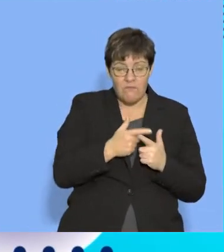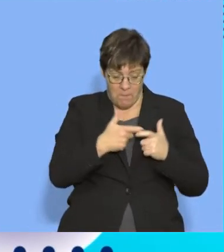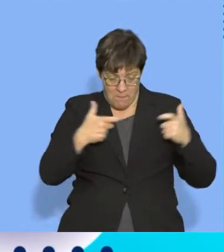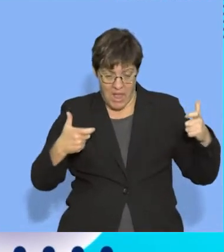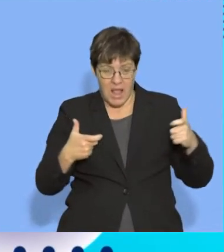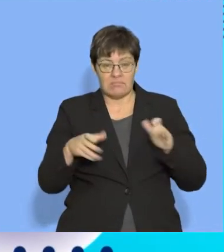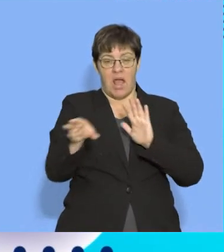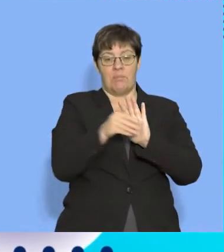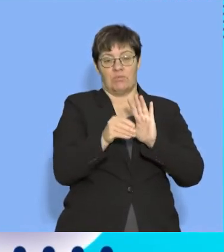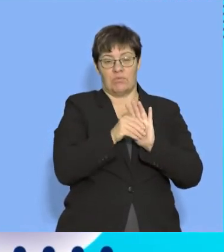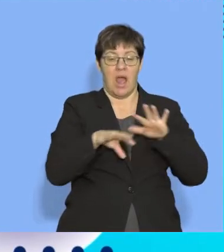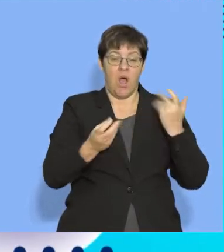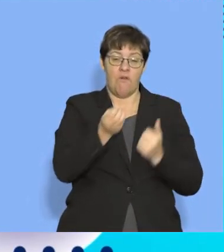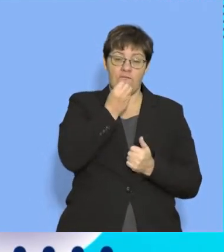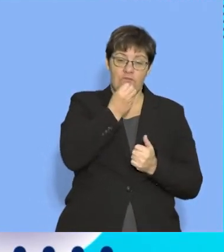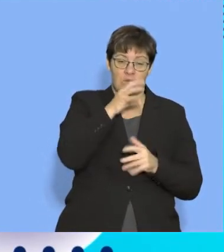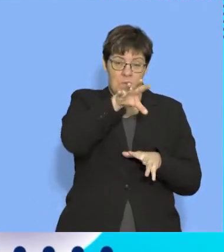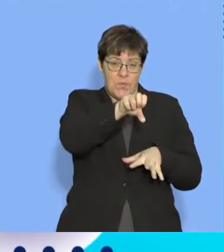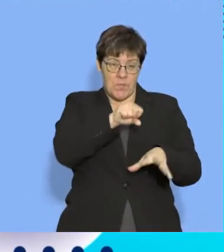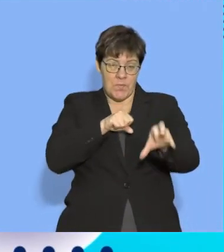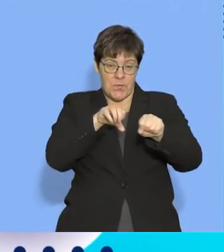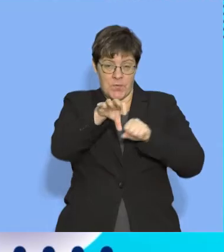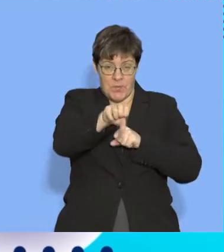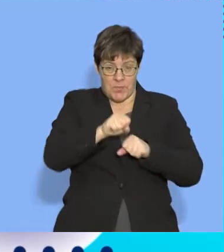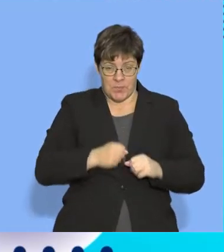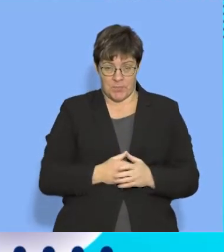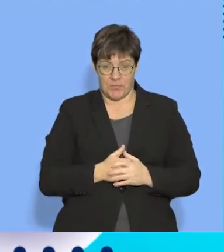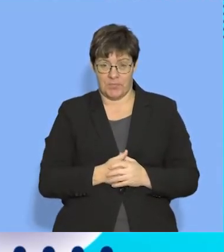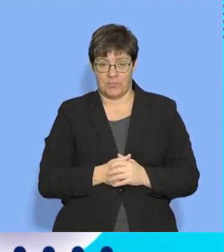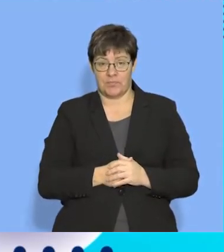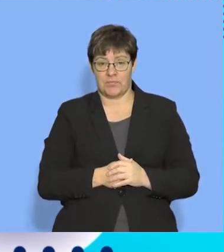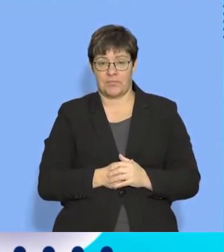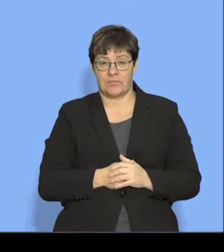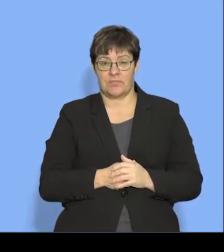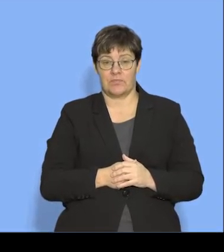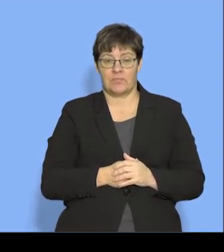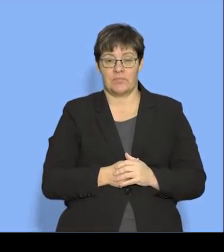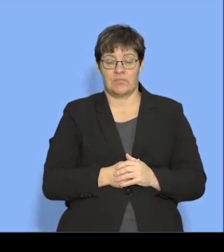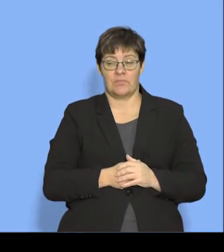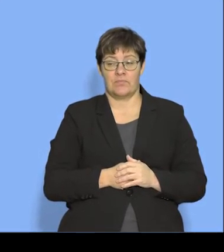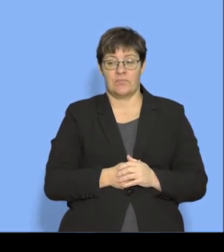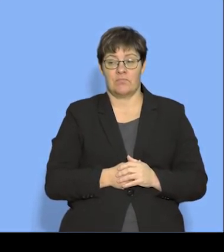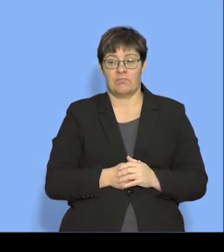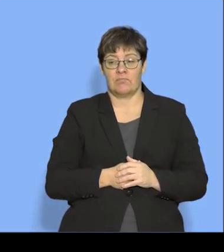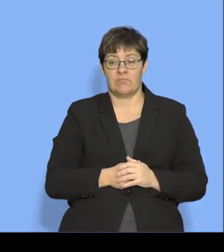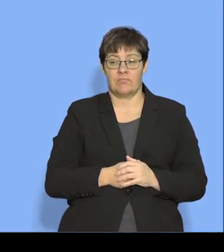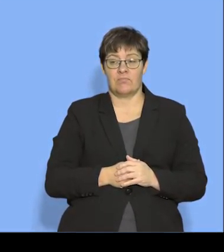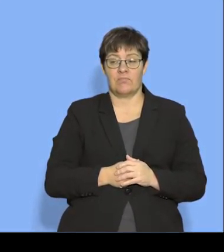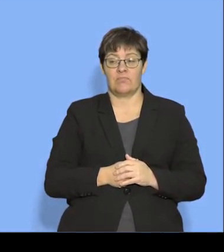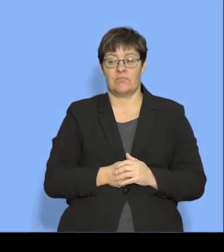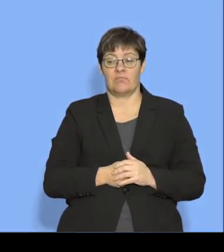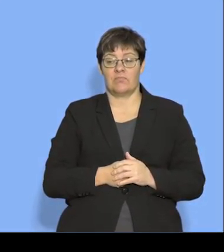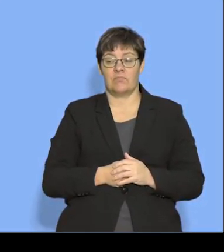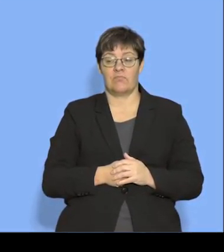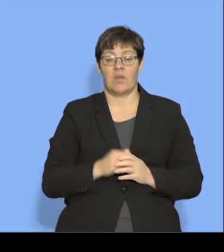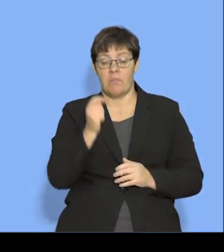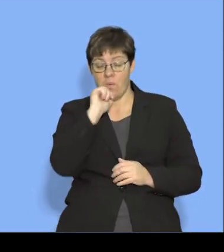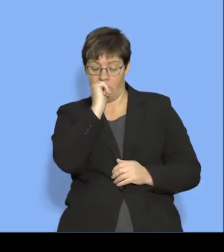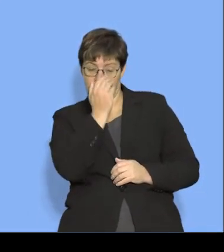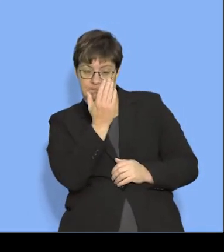small intestine for maximizing how nutrients are absorbed. Okay, cool. So